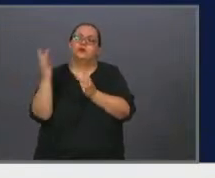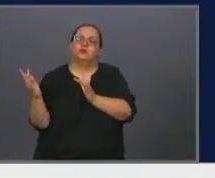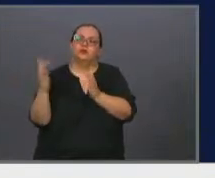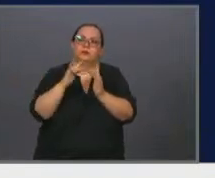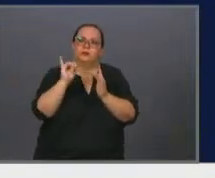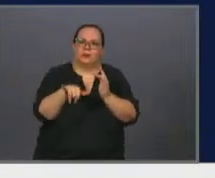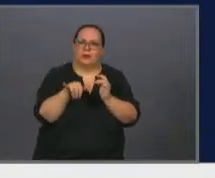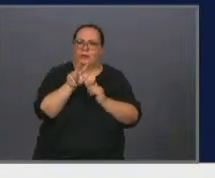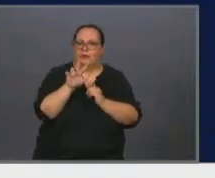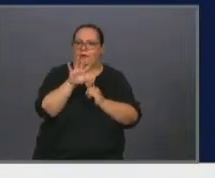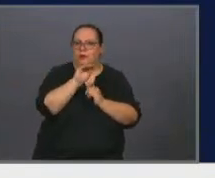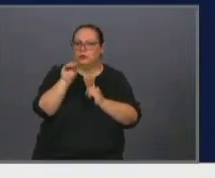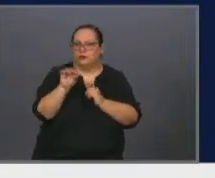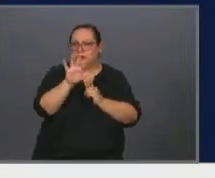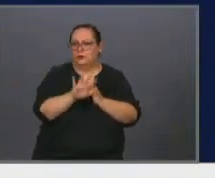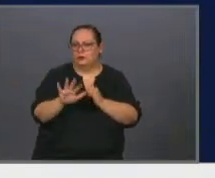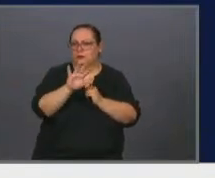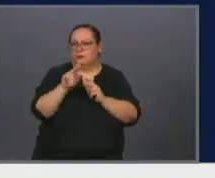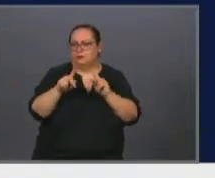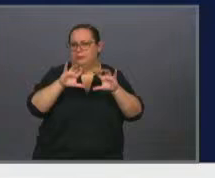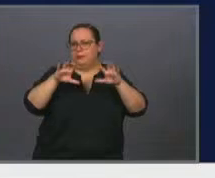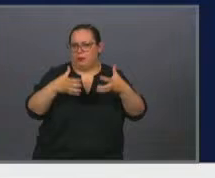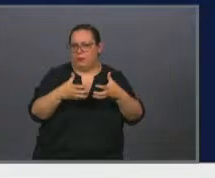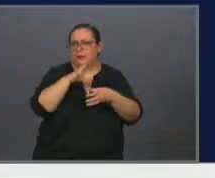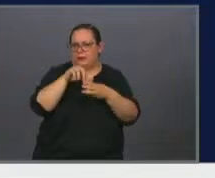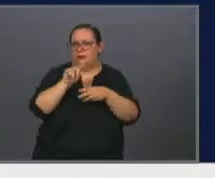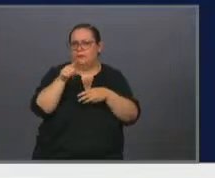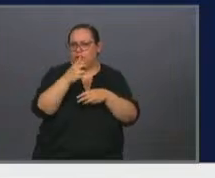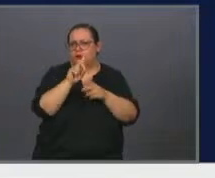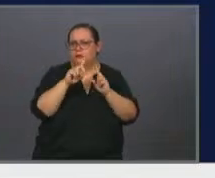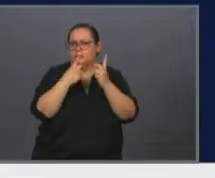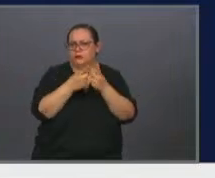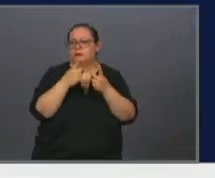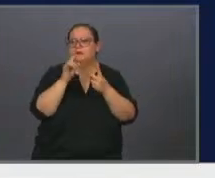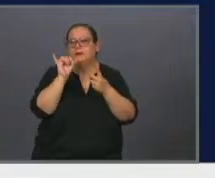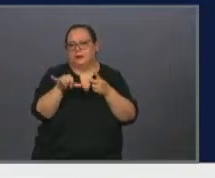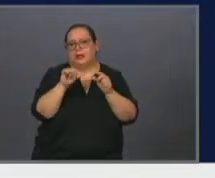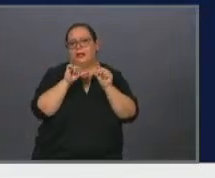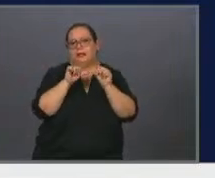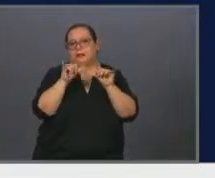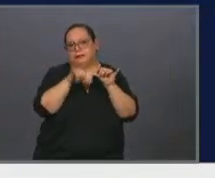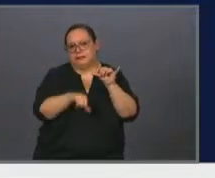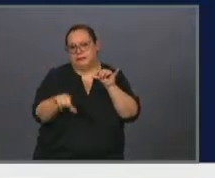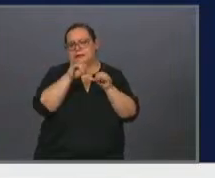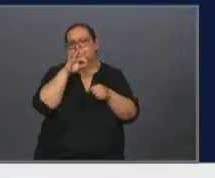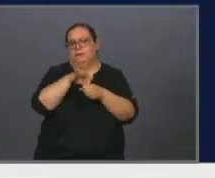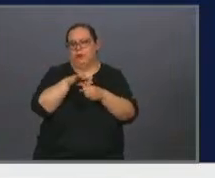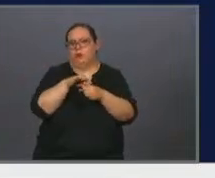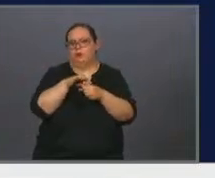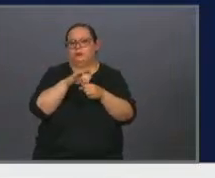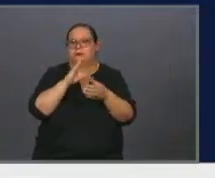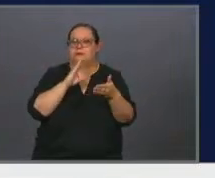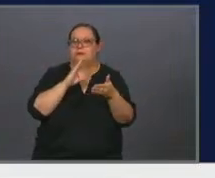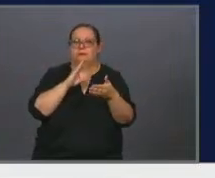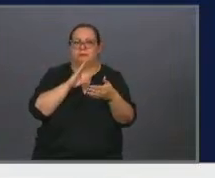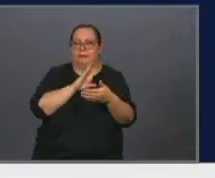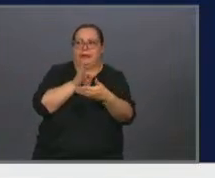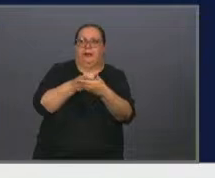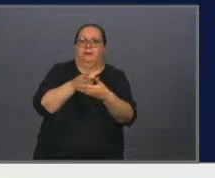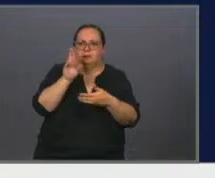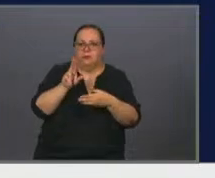35% or so of the public in the first district that consistently votes against the Republican Party? Do they get a